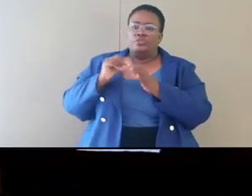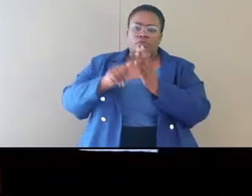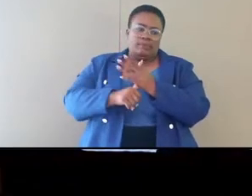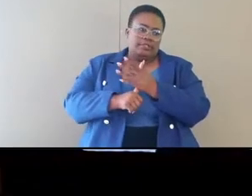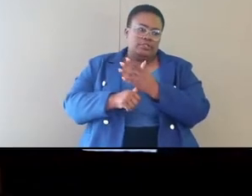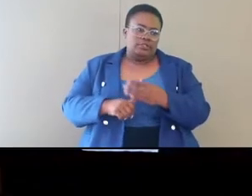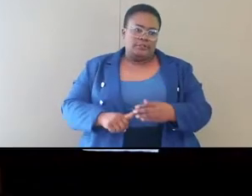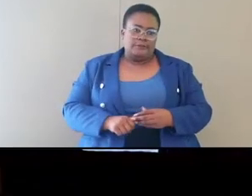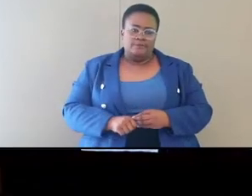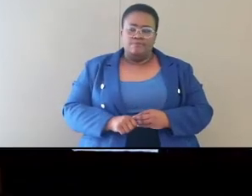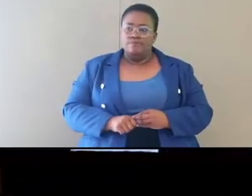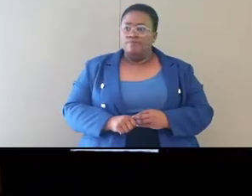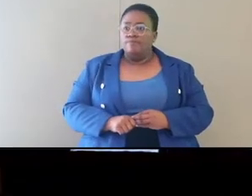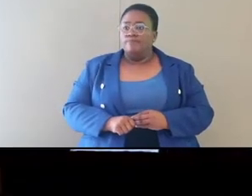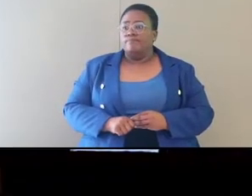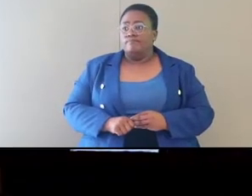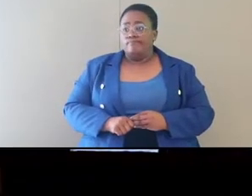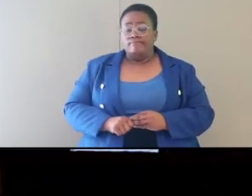for the child support grant.